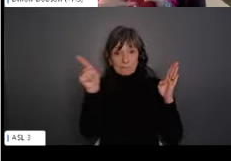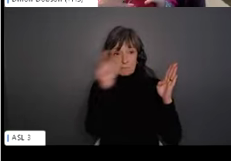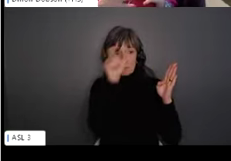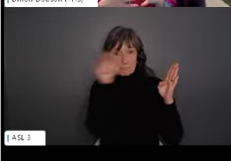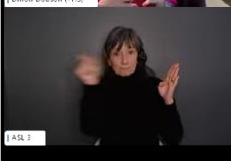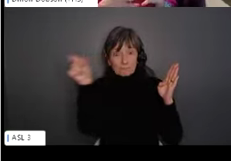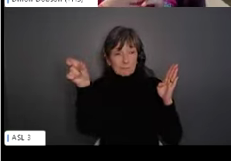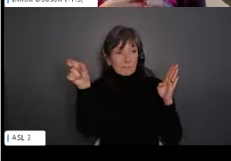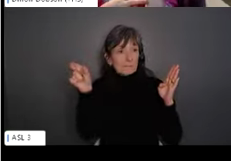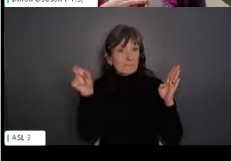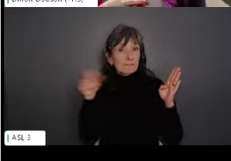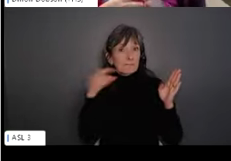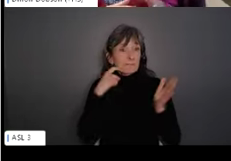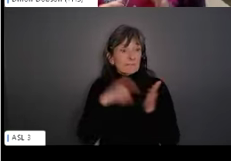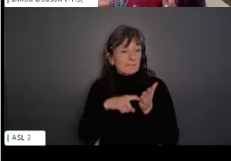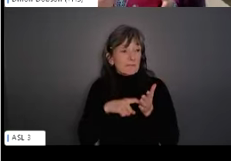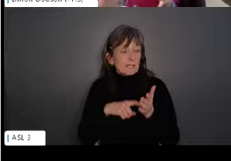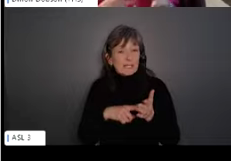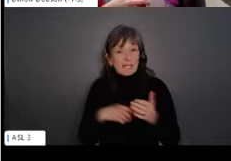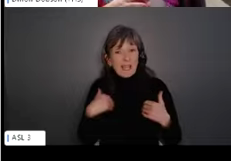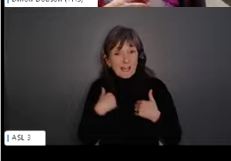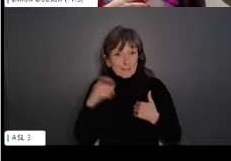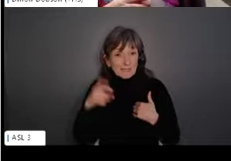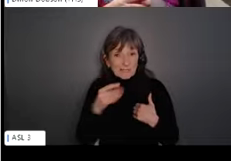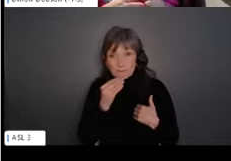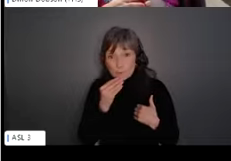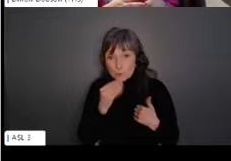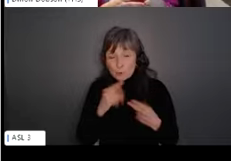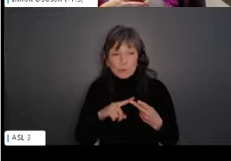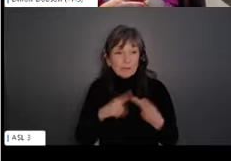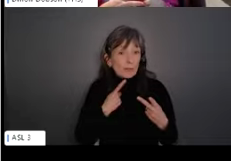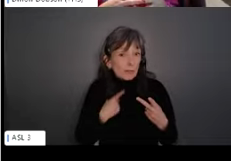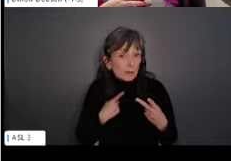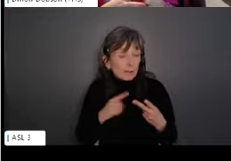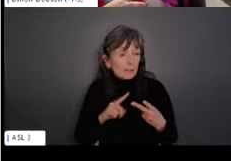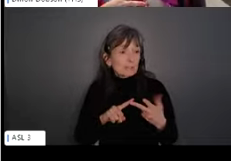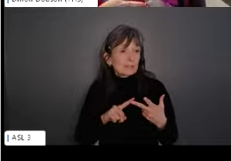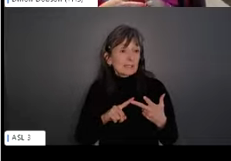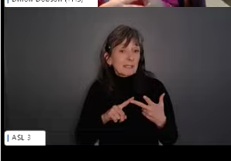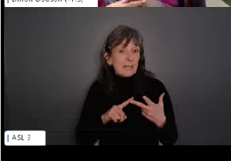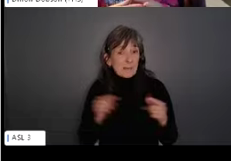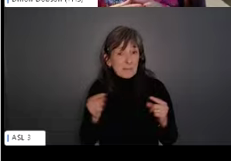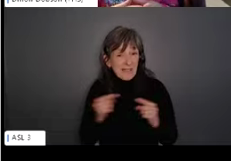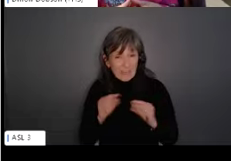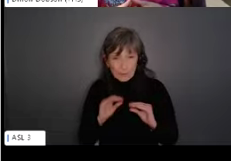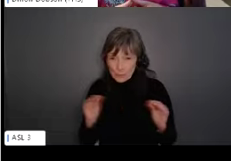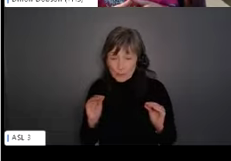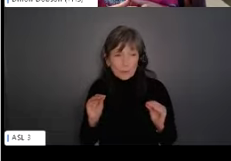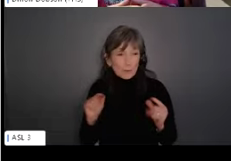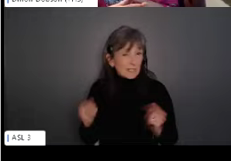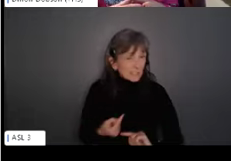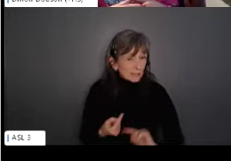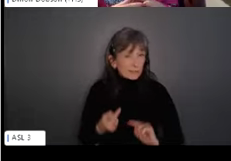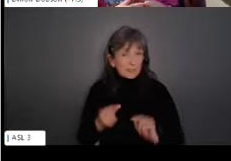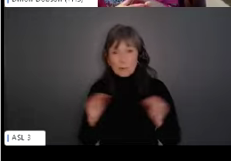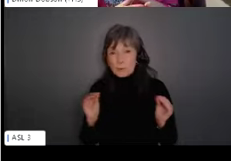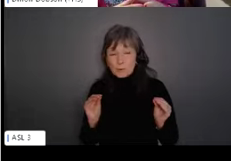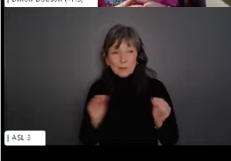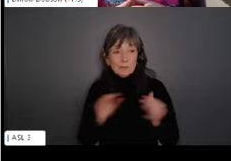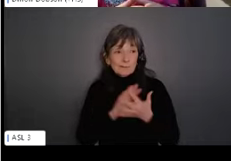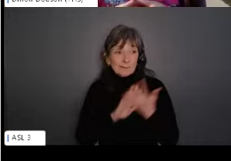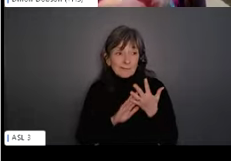animals need, to have their hunger and thirst addressed. They need to have pain and injury, and they need to be free from pain, injury, and disease. Also, fear